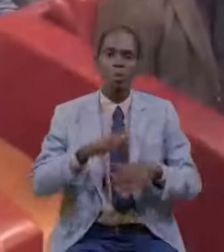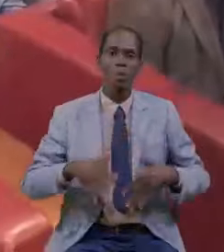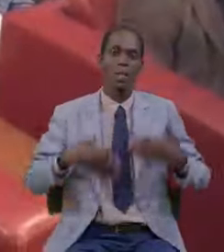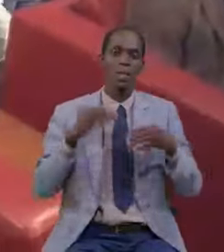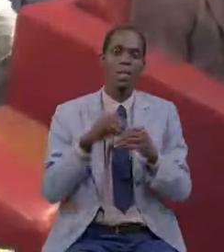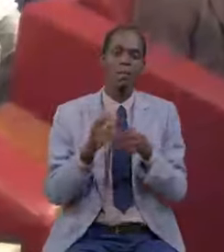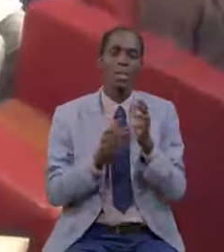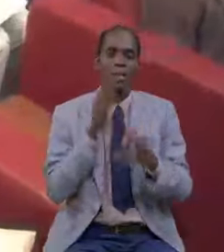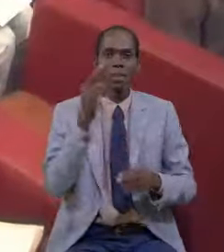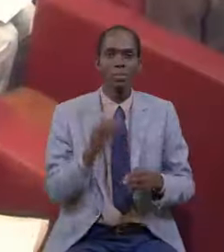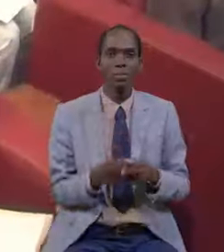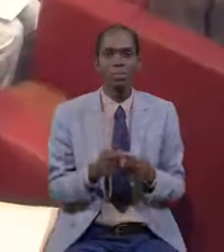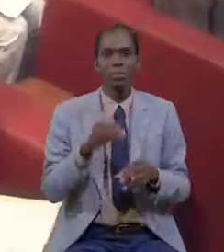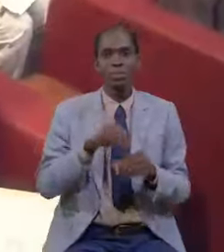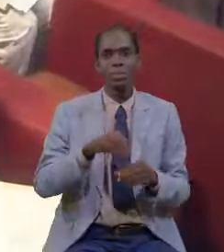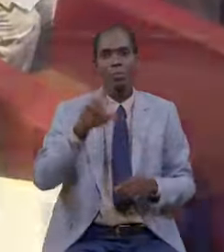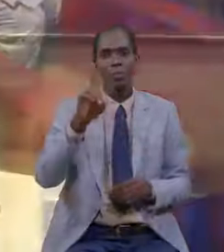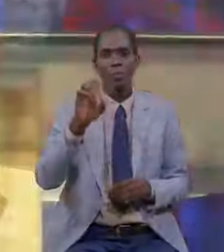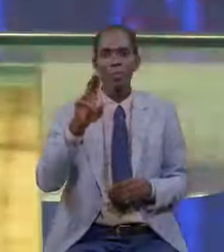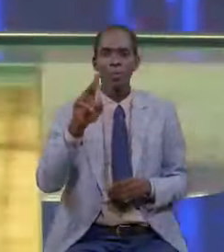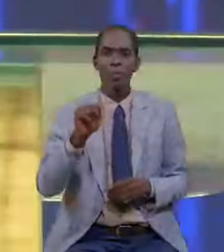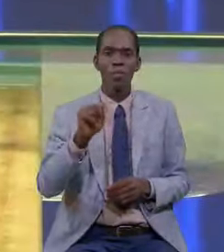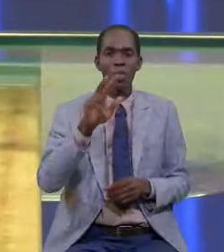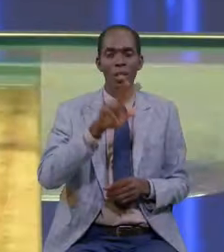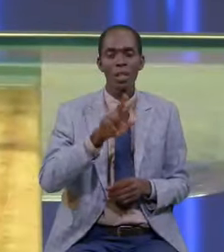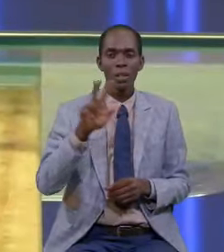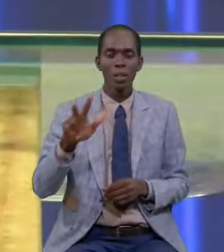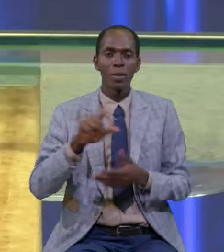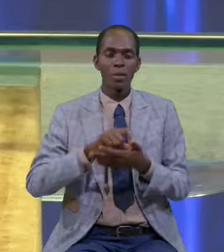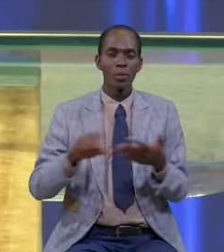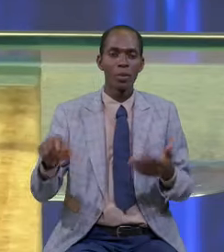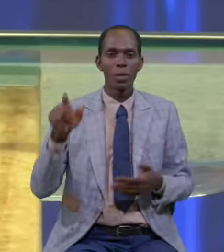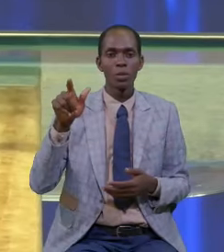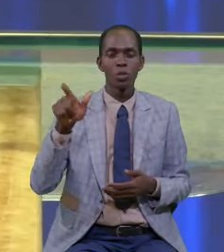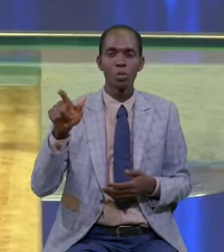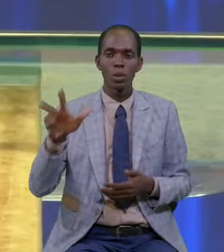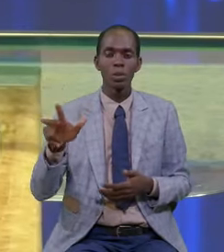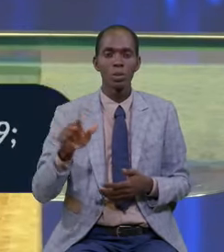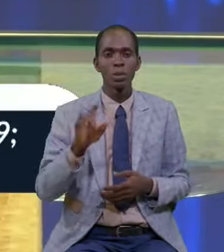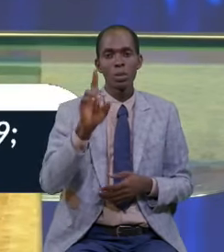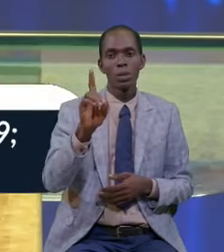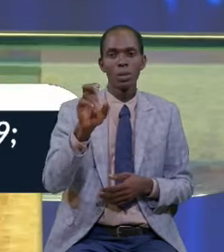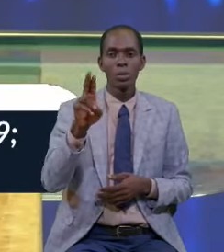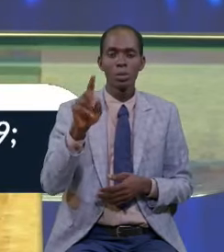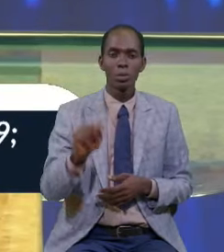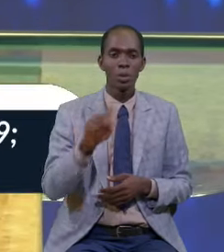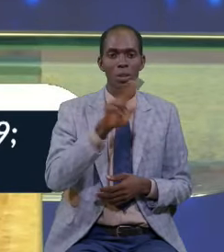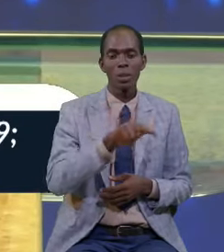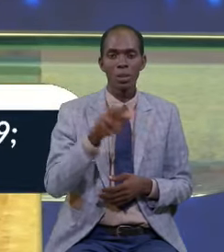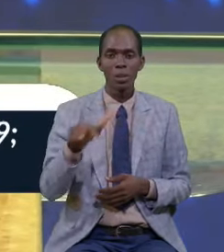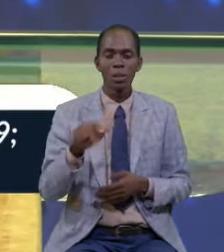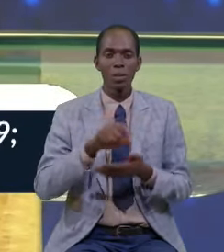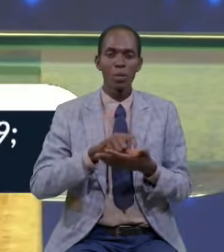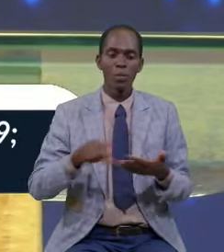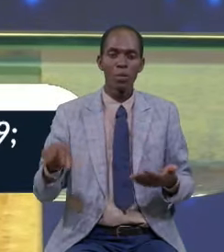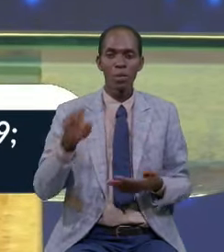name. Deuteronomy chapter 33, I'm reading from verse 23. Deuteronomy chapter 33, and we're looking